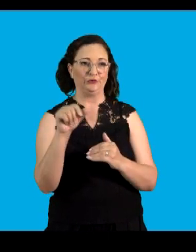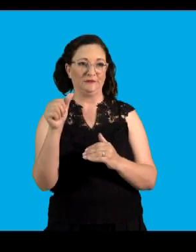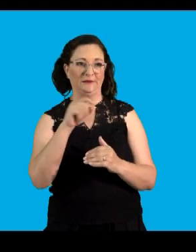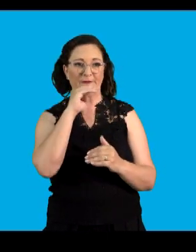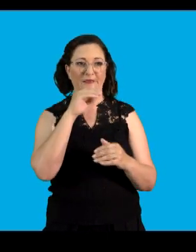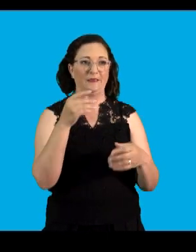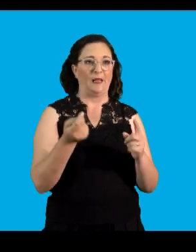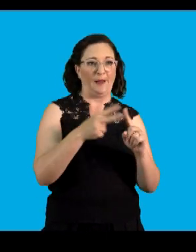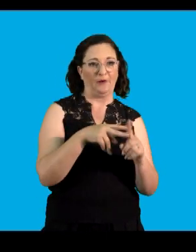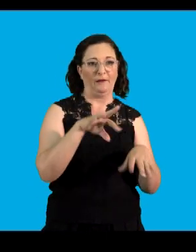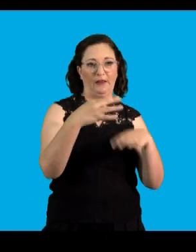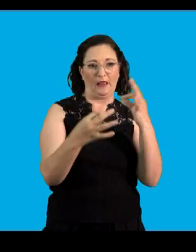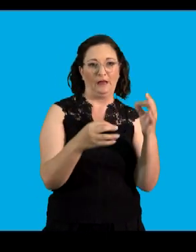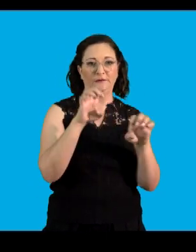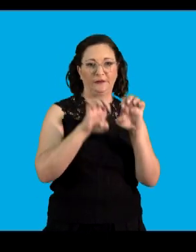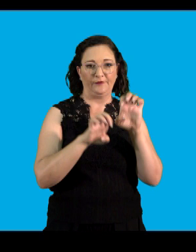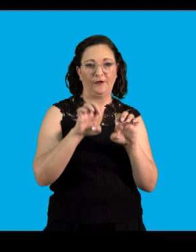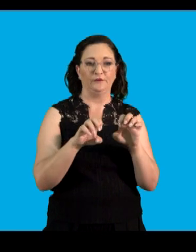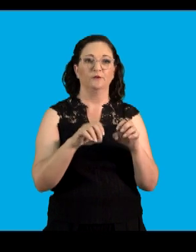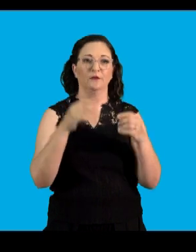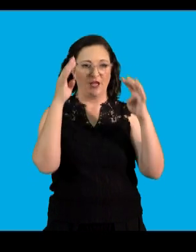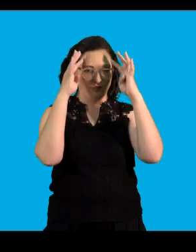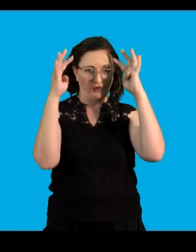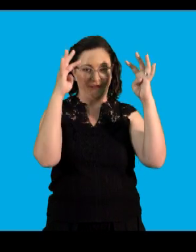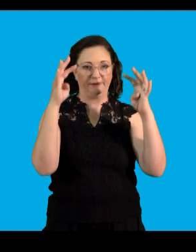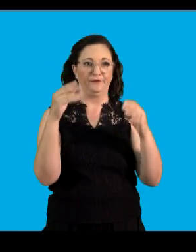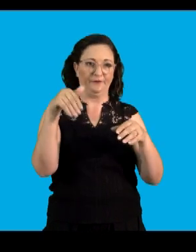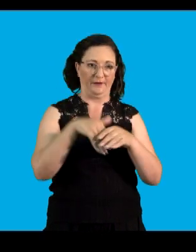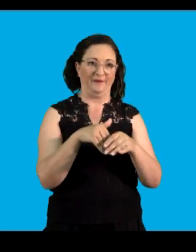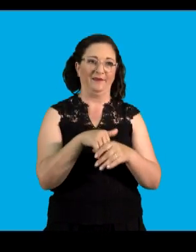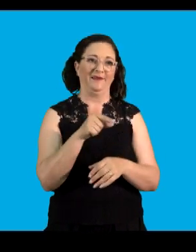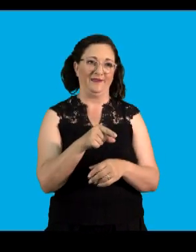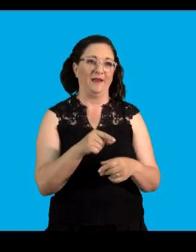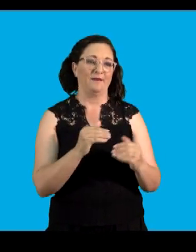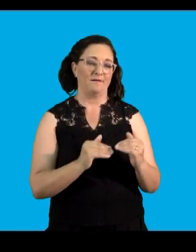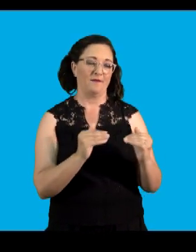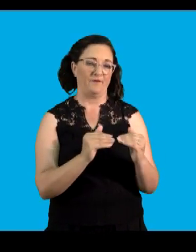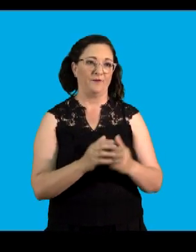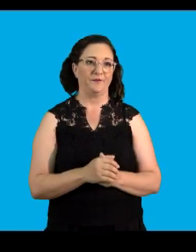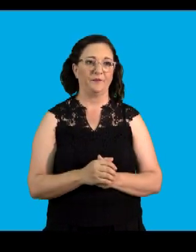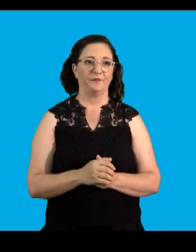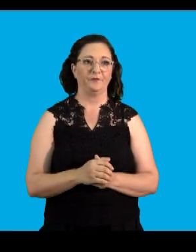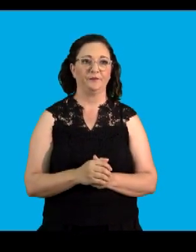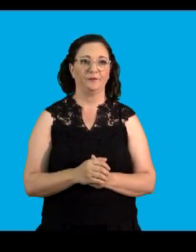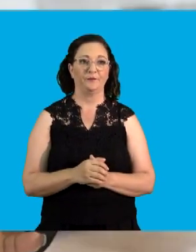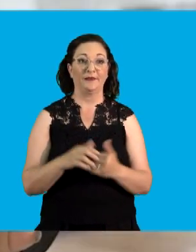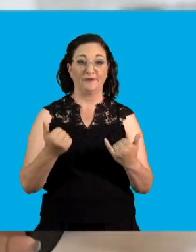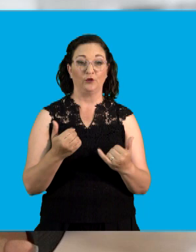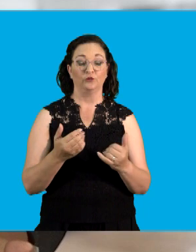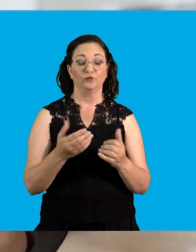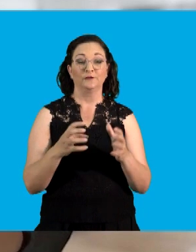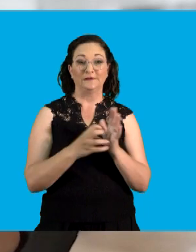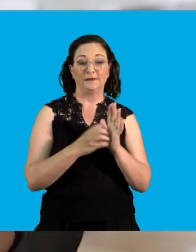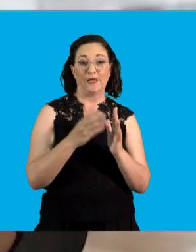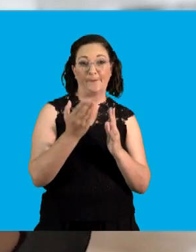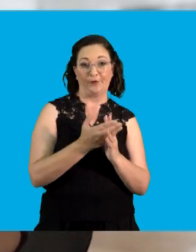then you create the knowledge here. That's what is going to be expected of you. So we're going to go on to a break